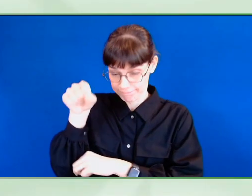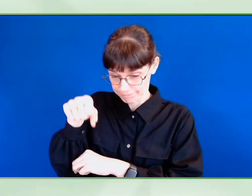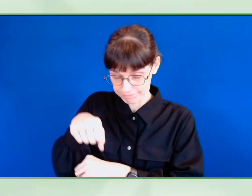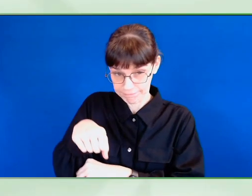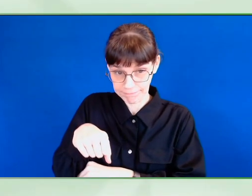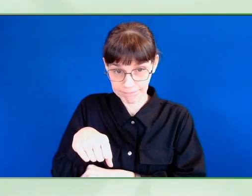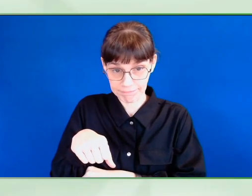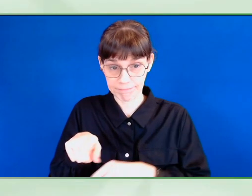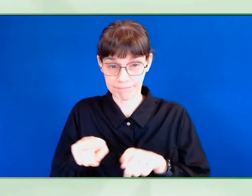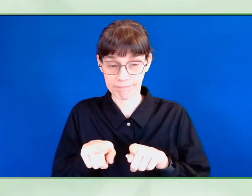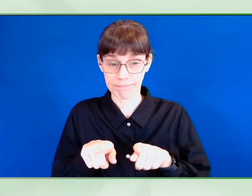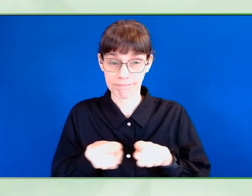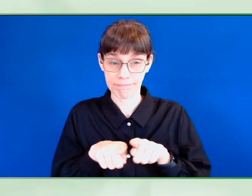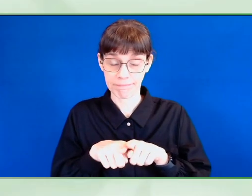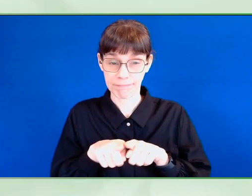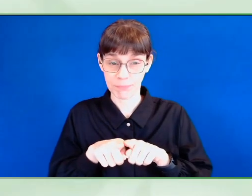rib cage.